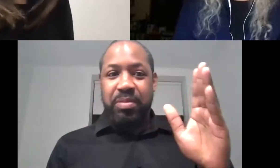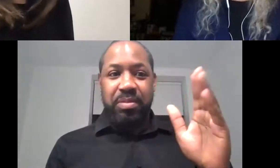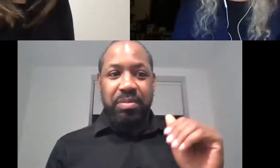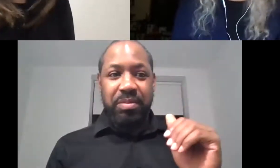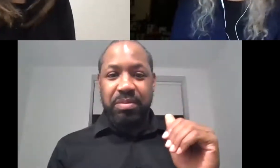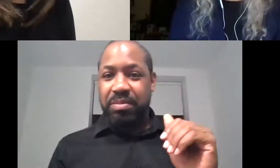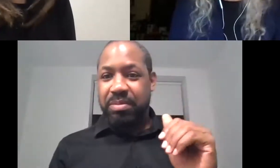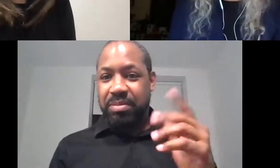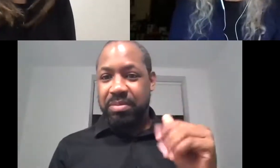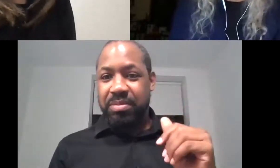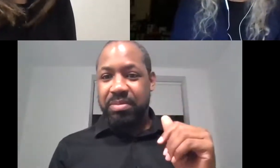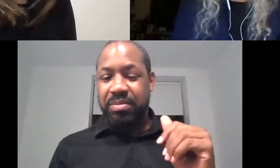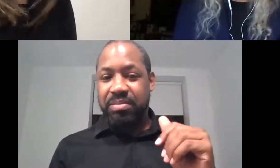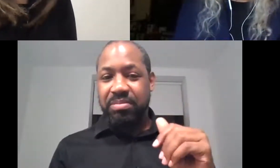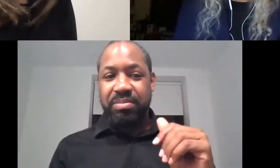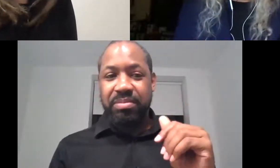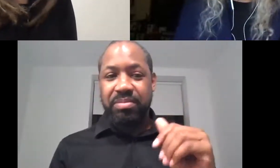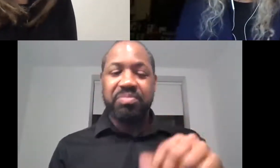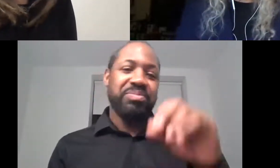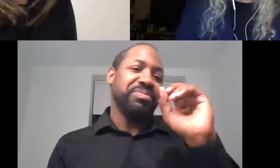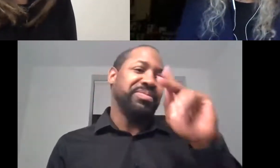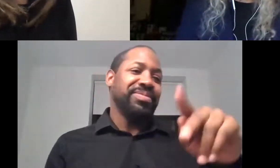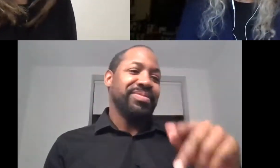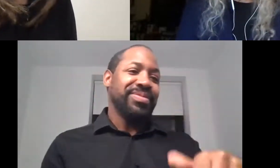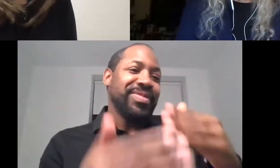Any other questions for Christine?